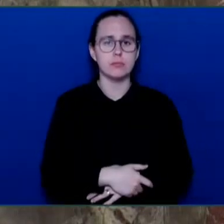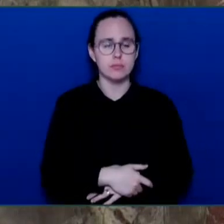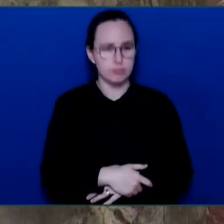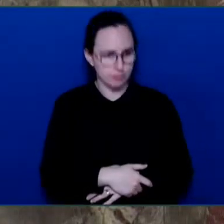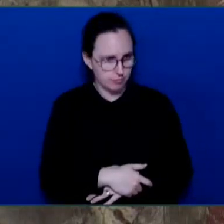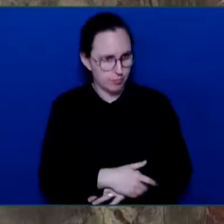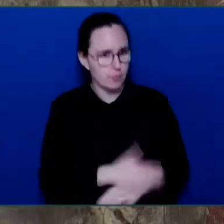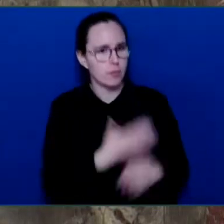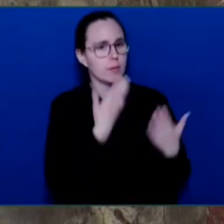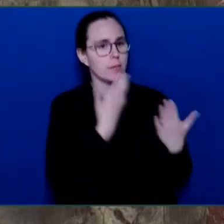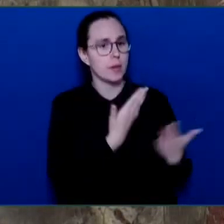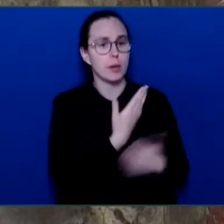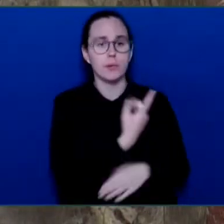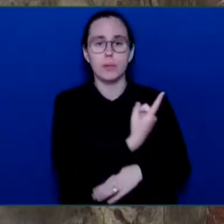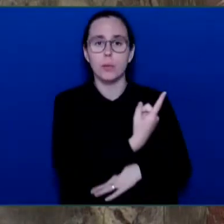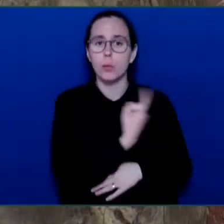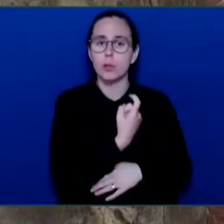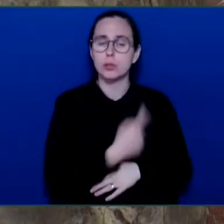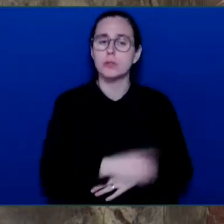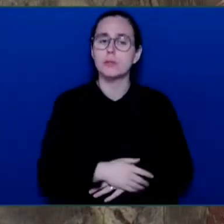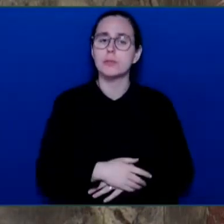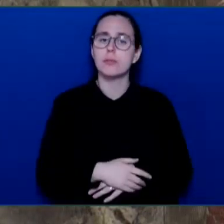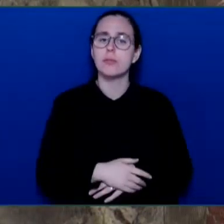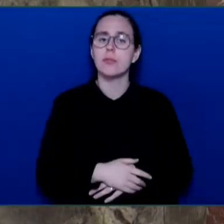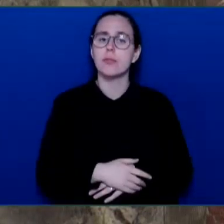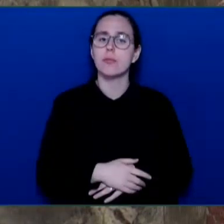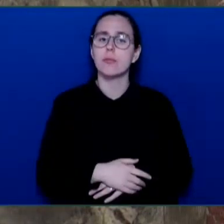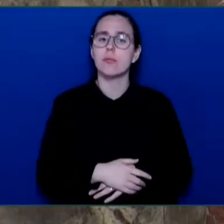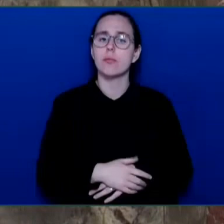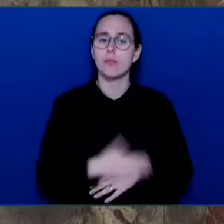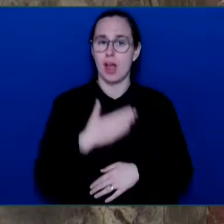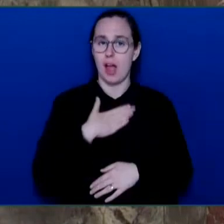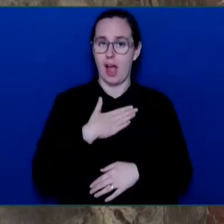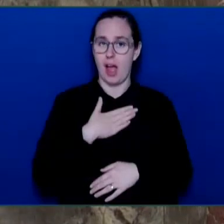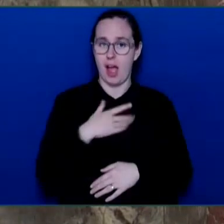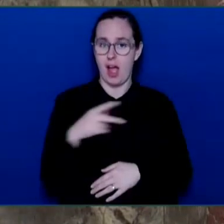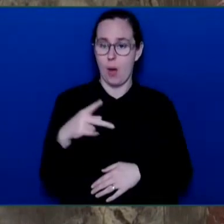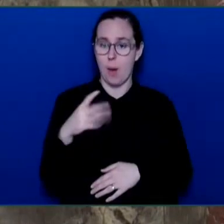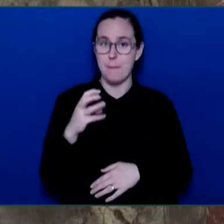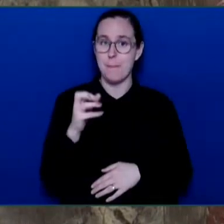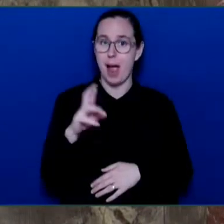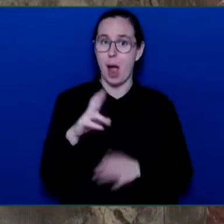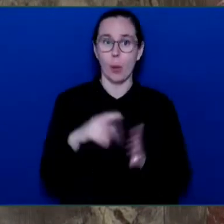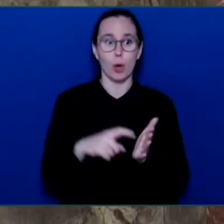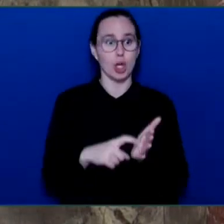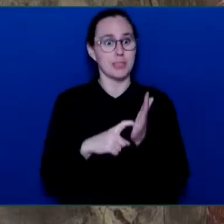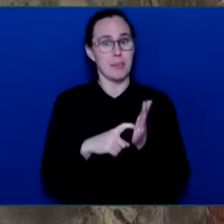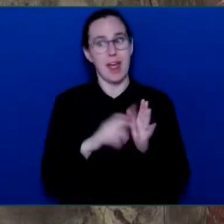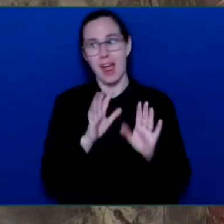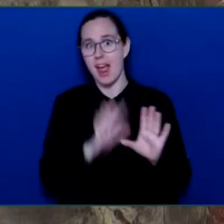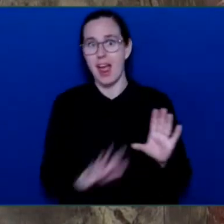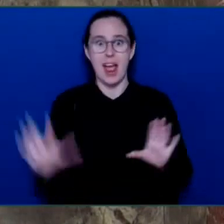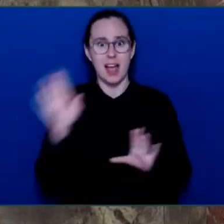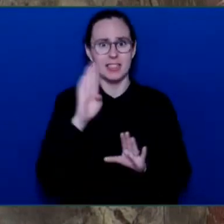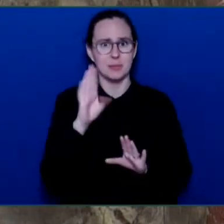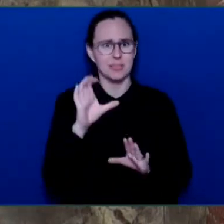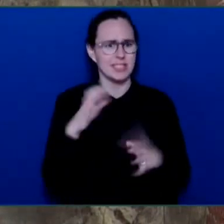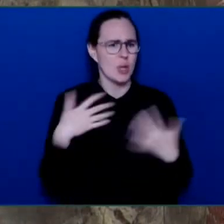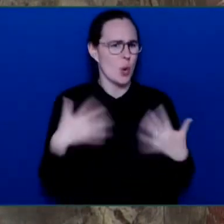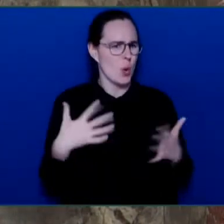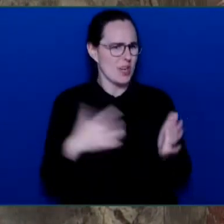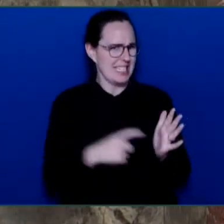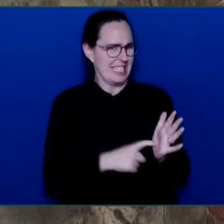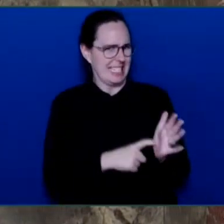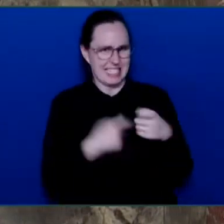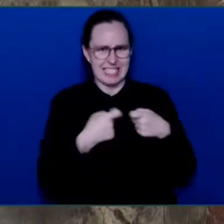forward in this province are significant, and that we are relying on a call for power coming this spring, that we are going to be relying on seCrecy